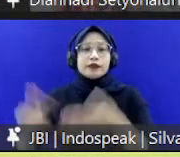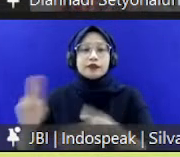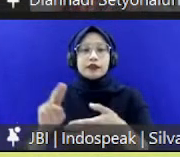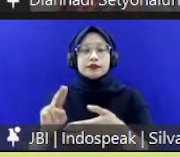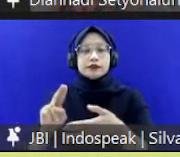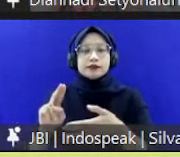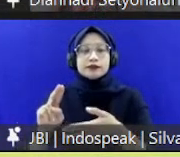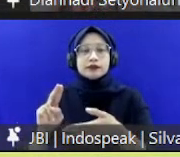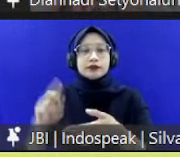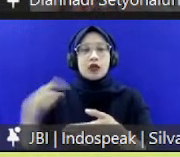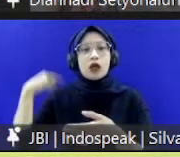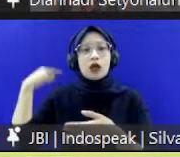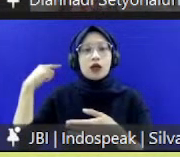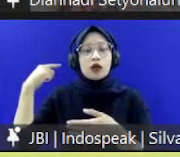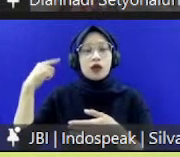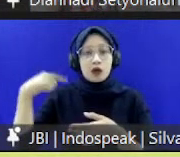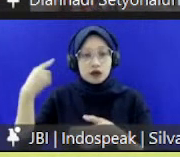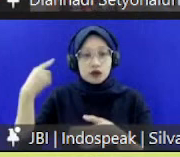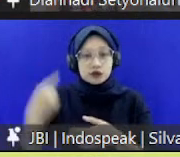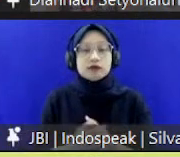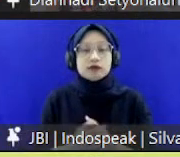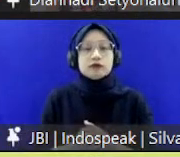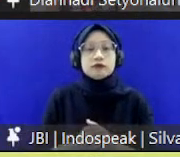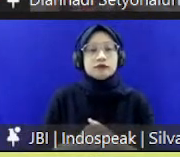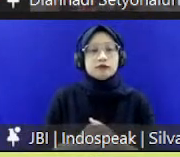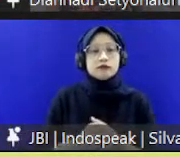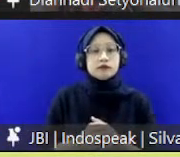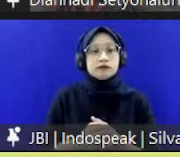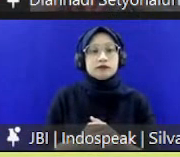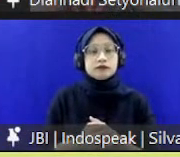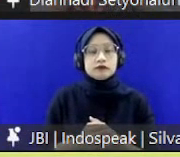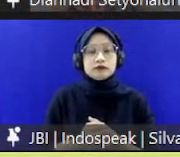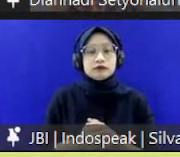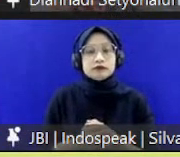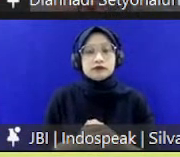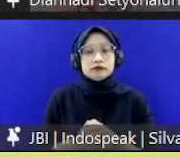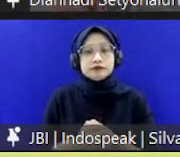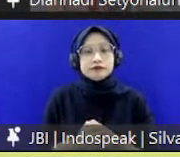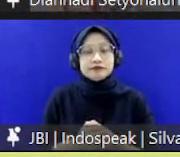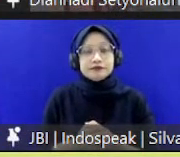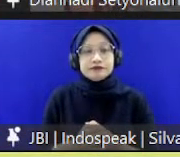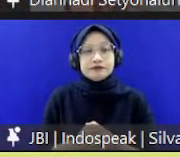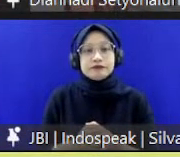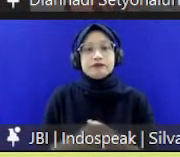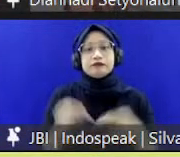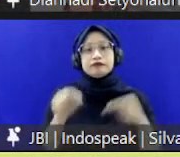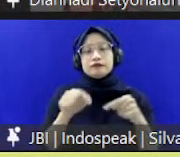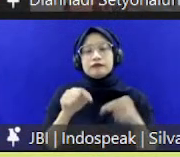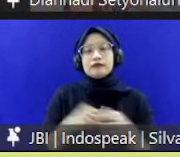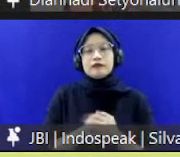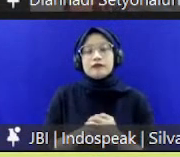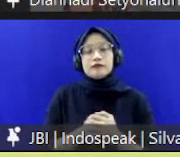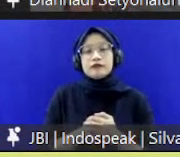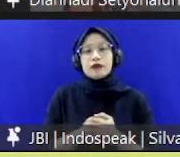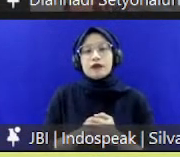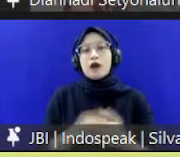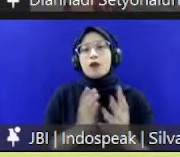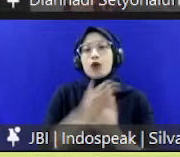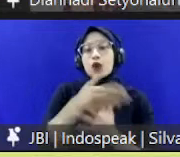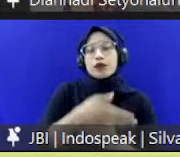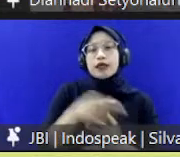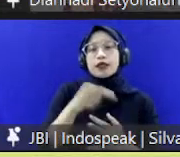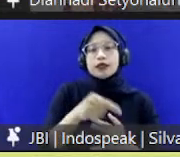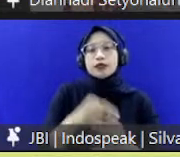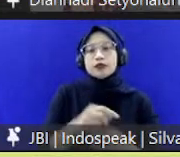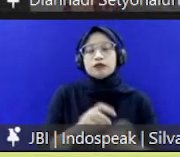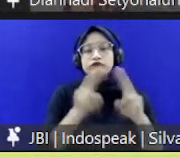UKRI's Economic and Social Research Council and Global Challenges Research Fund. And apart from Indonesia, this project is also conducted in